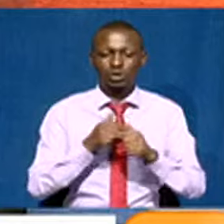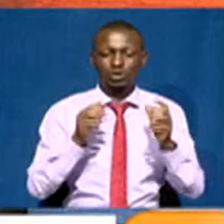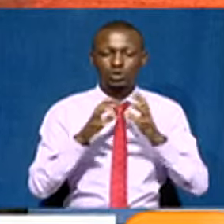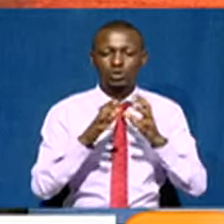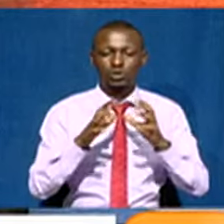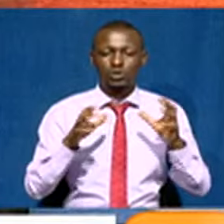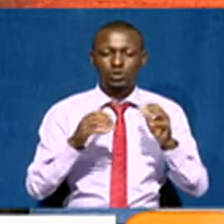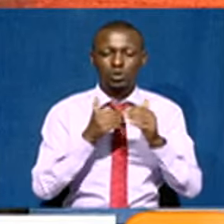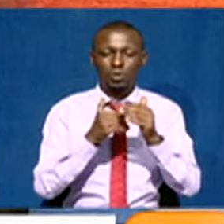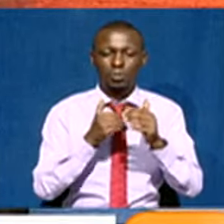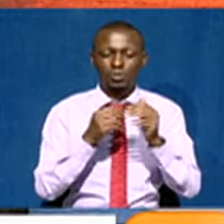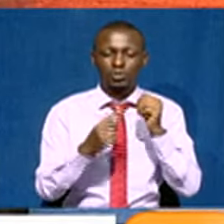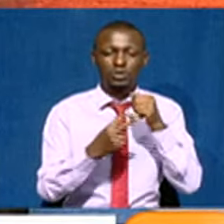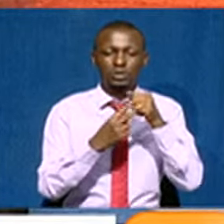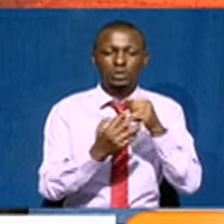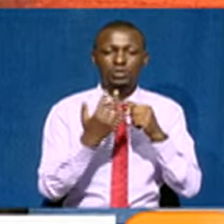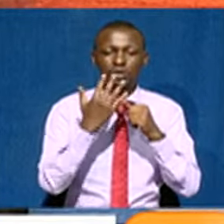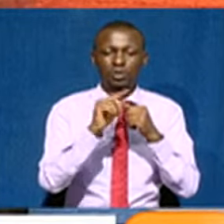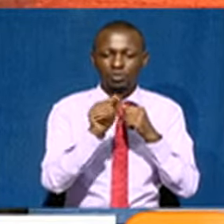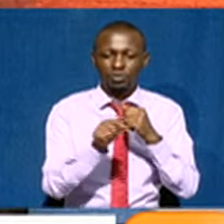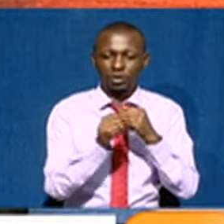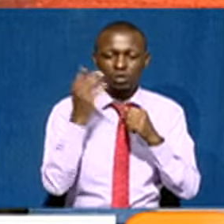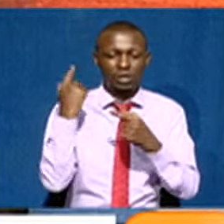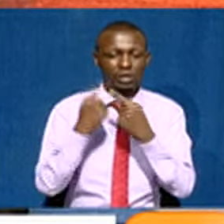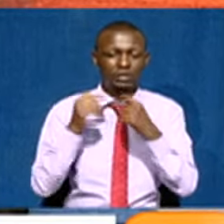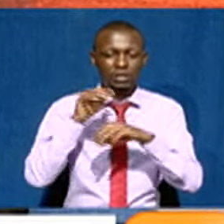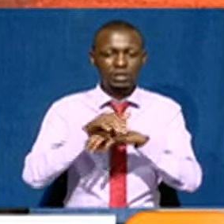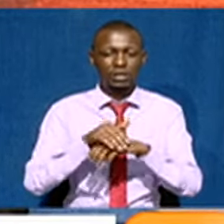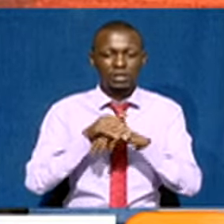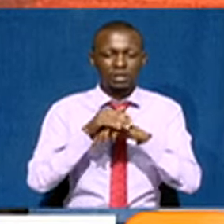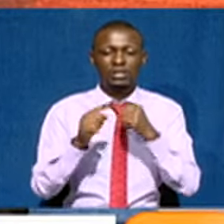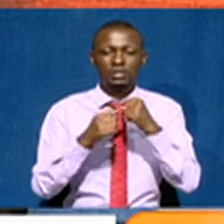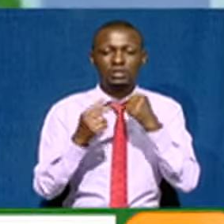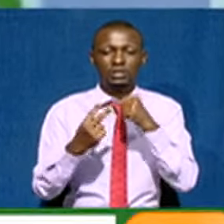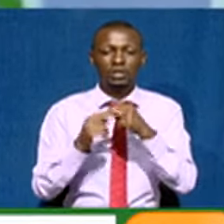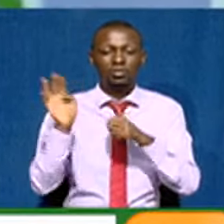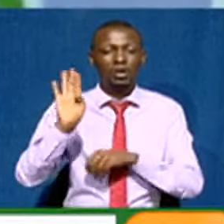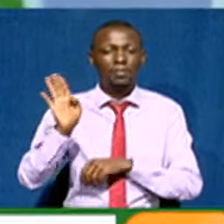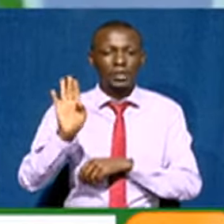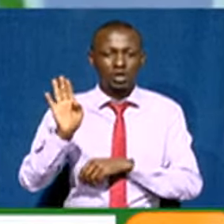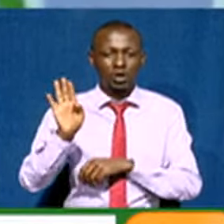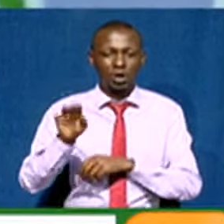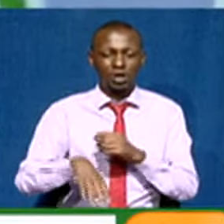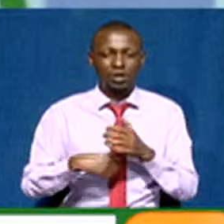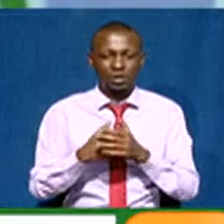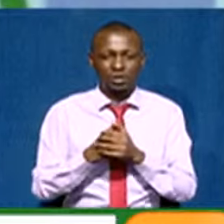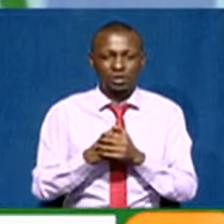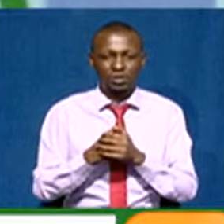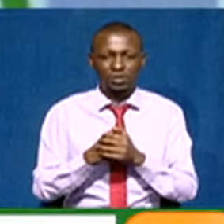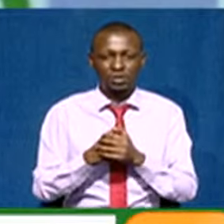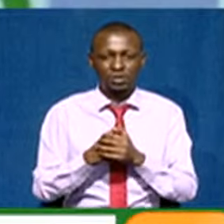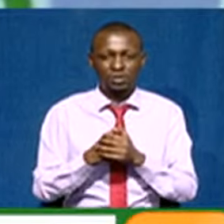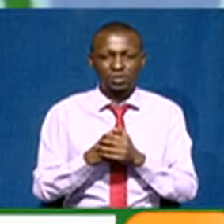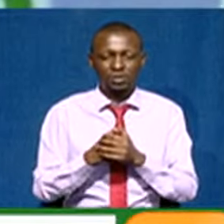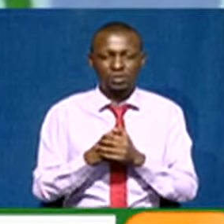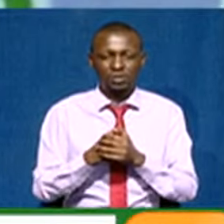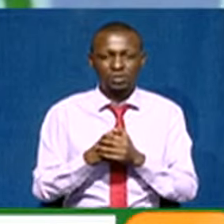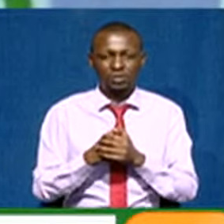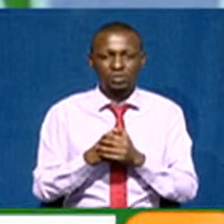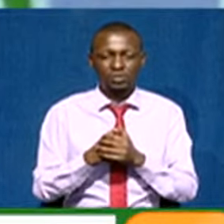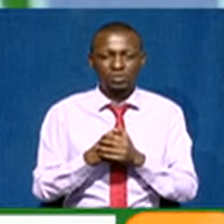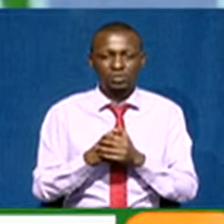to last year hit a 67 billion. And all these put together, I mean, is a clear, indicator